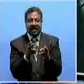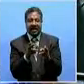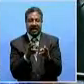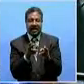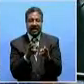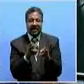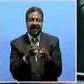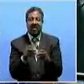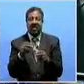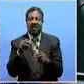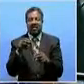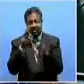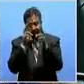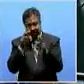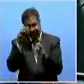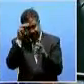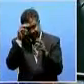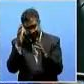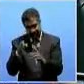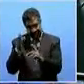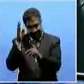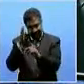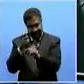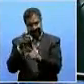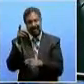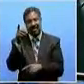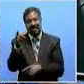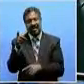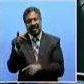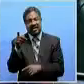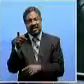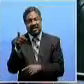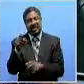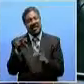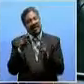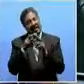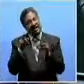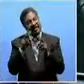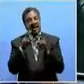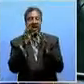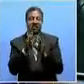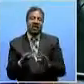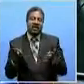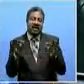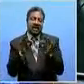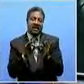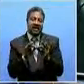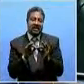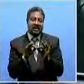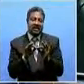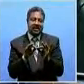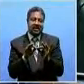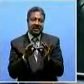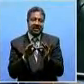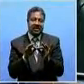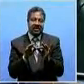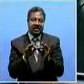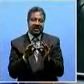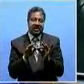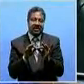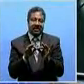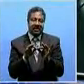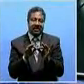Honorable Minister, is important for those who are symptomatic and those who are asymptomatic, or those who have